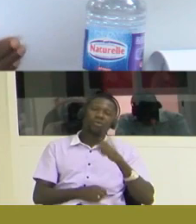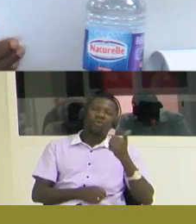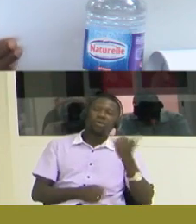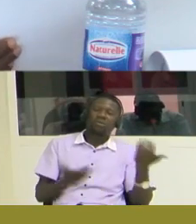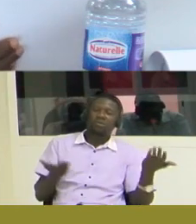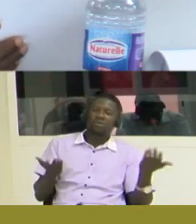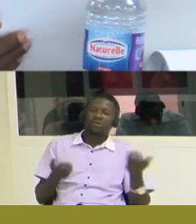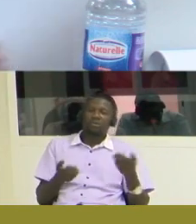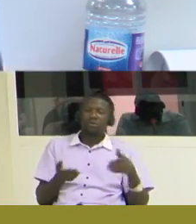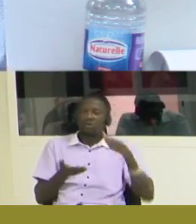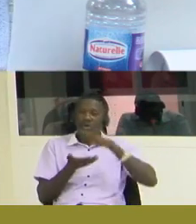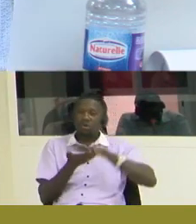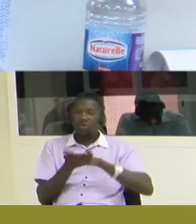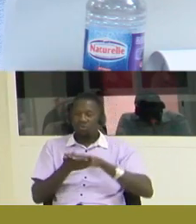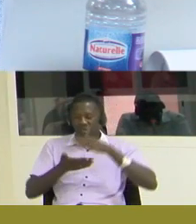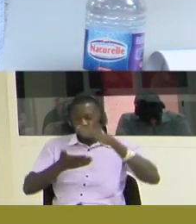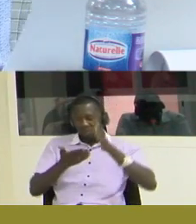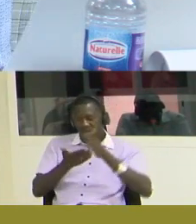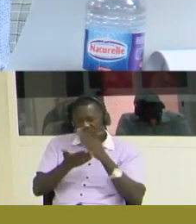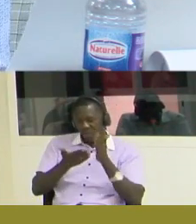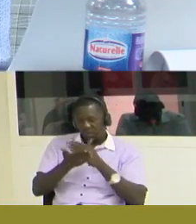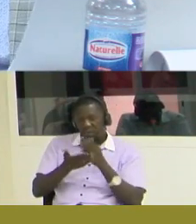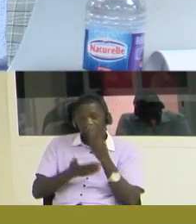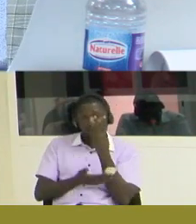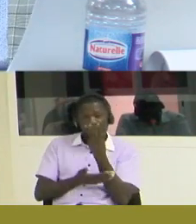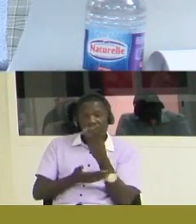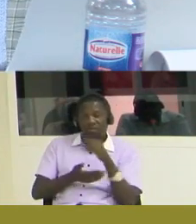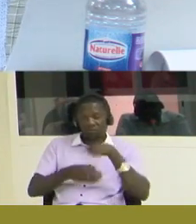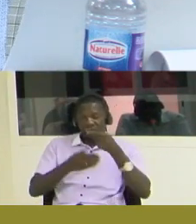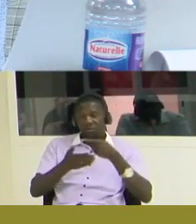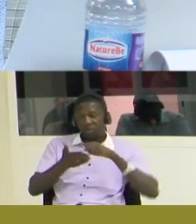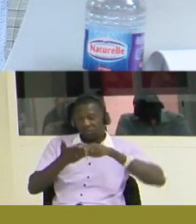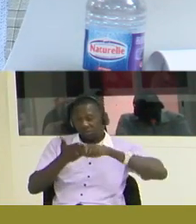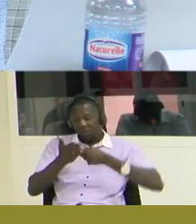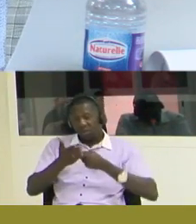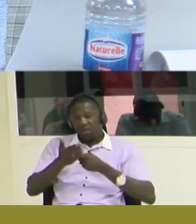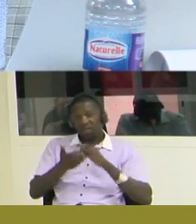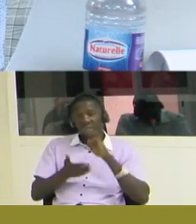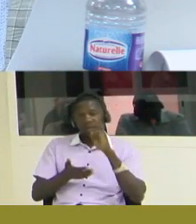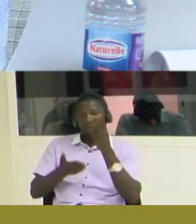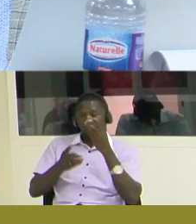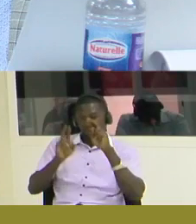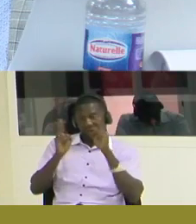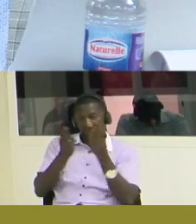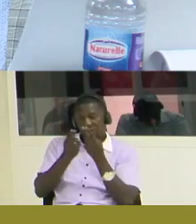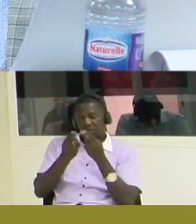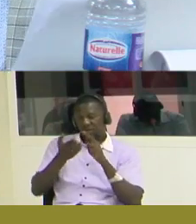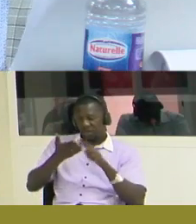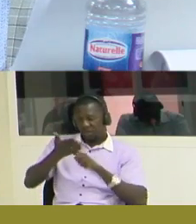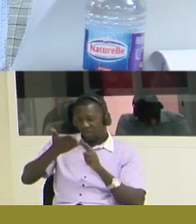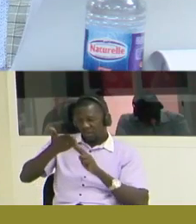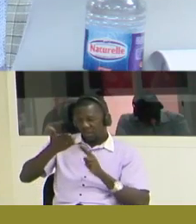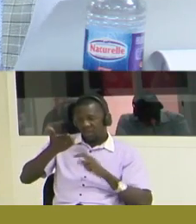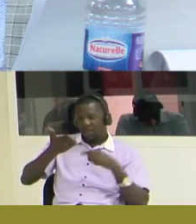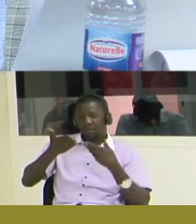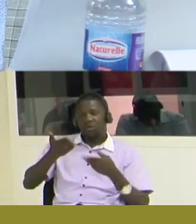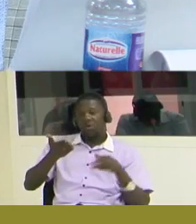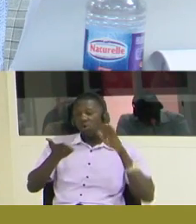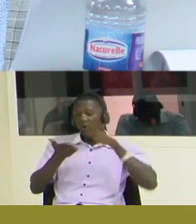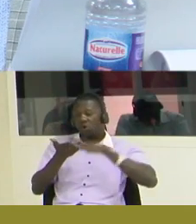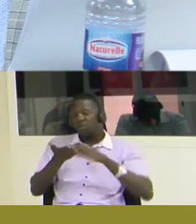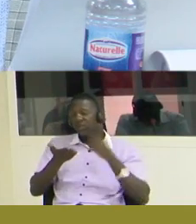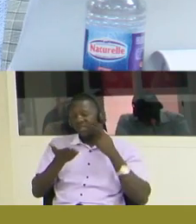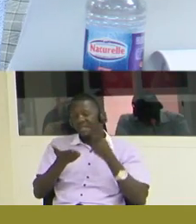three from the middle that's the third paragraph it reads as follows on this day in